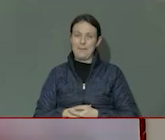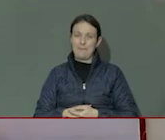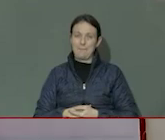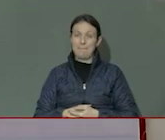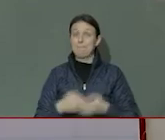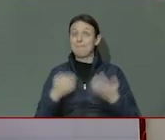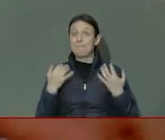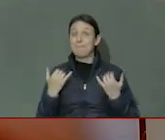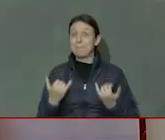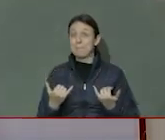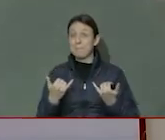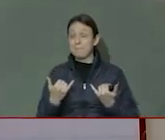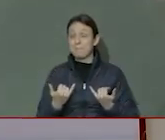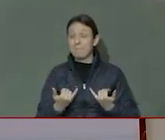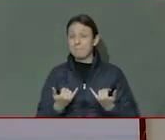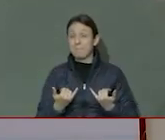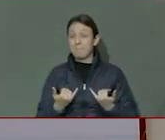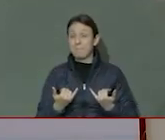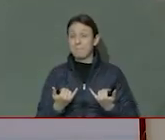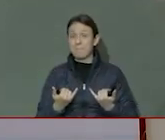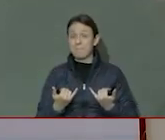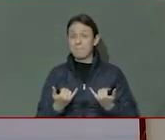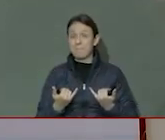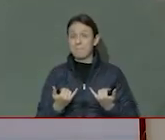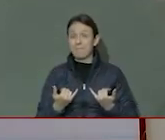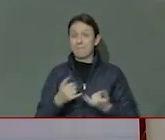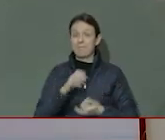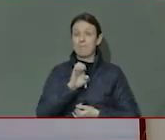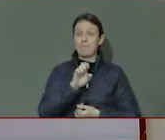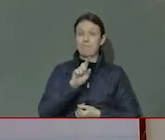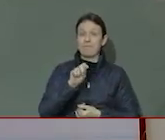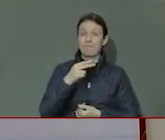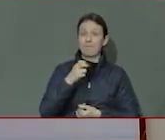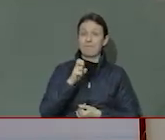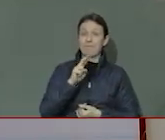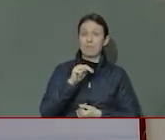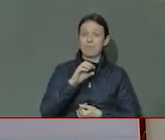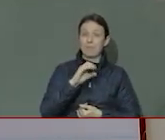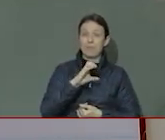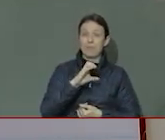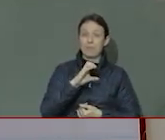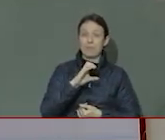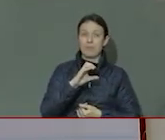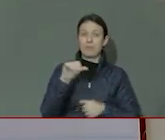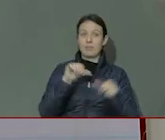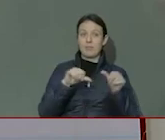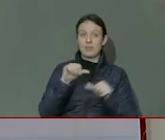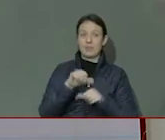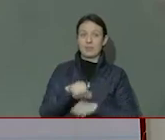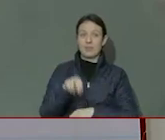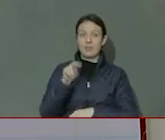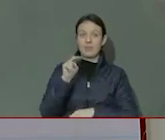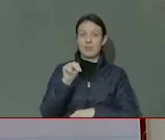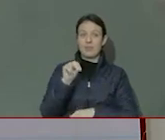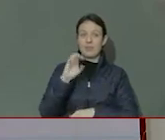I can go to the ethanoic acid, which is CH3COOH.